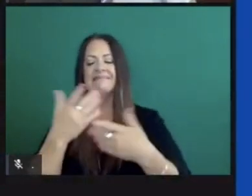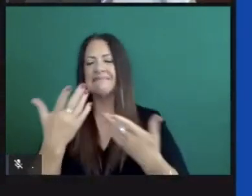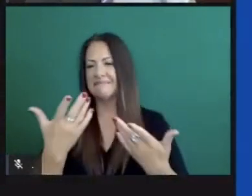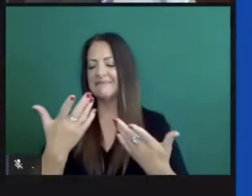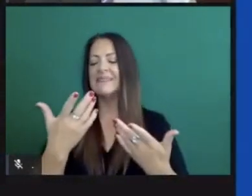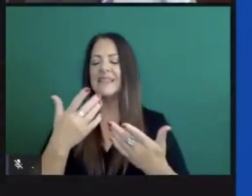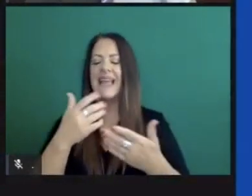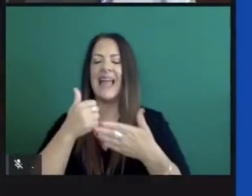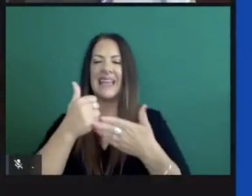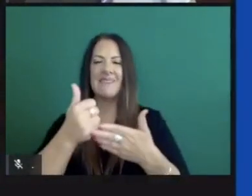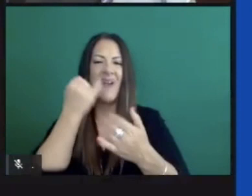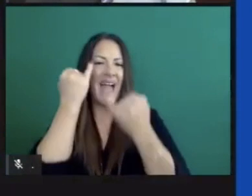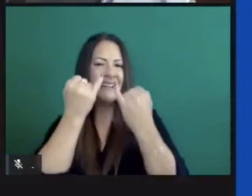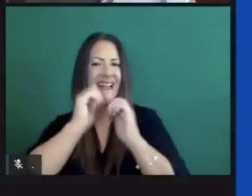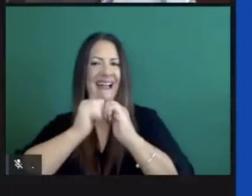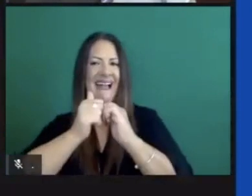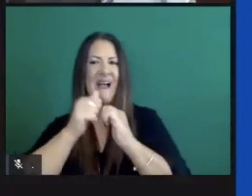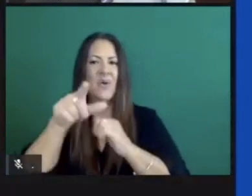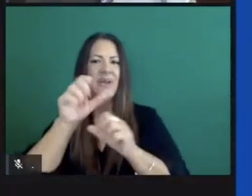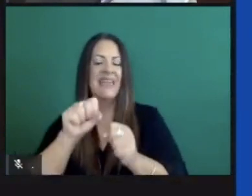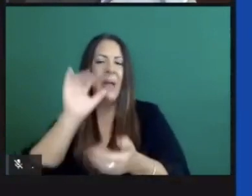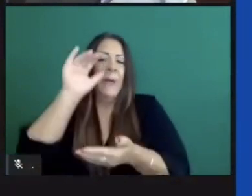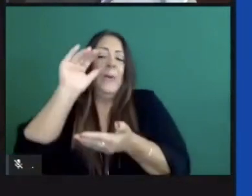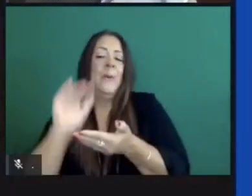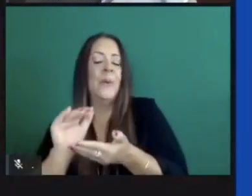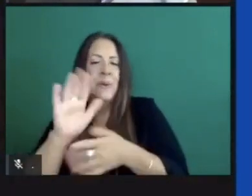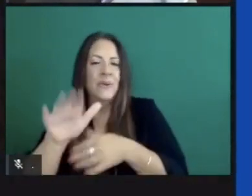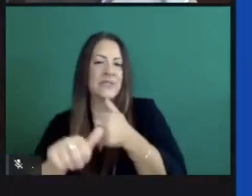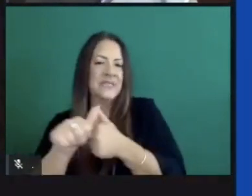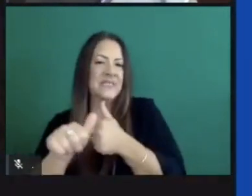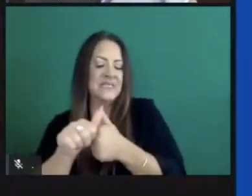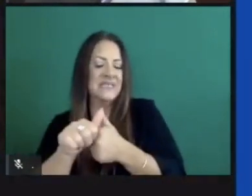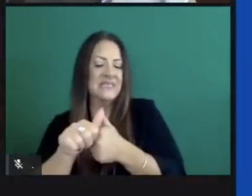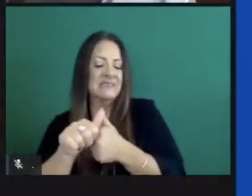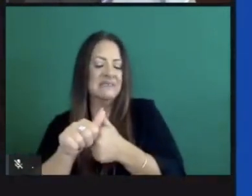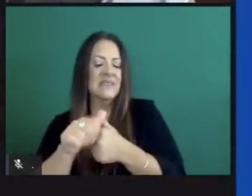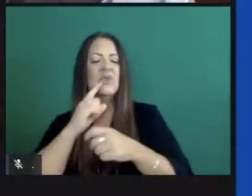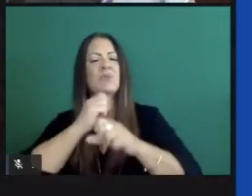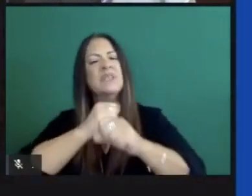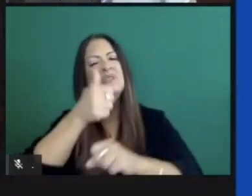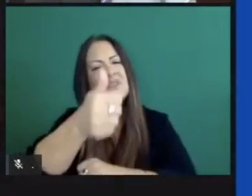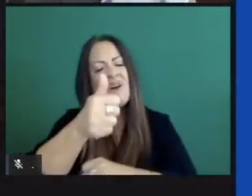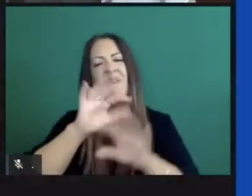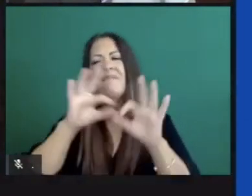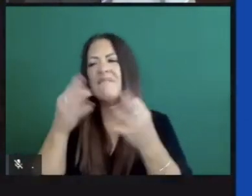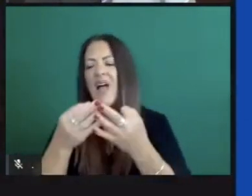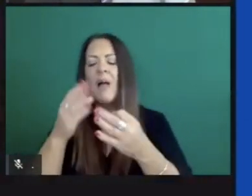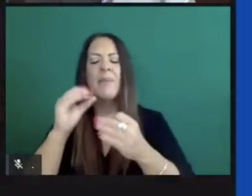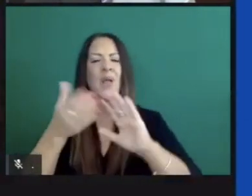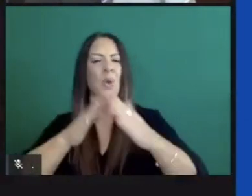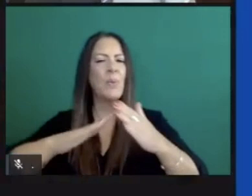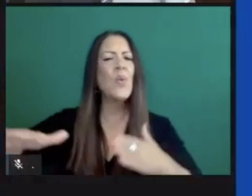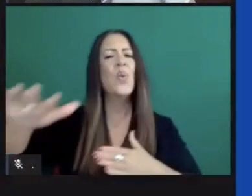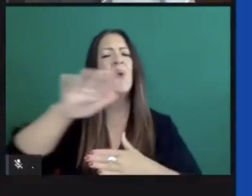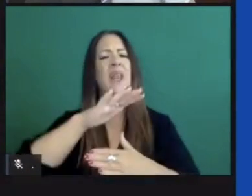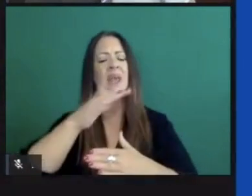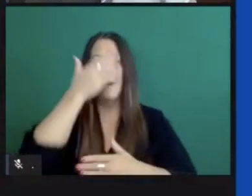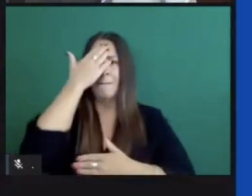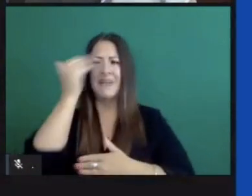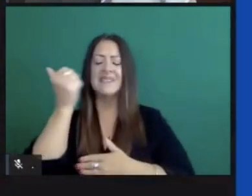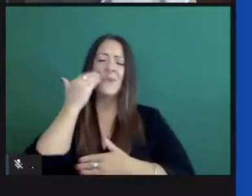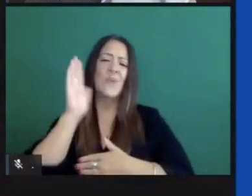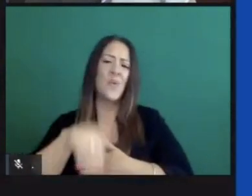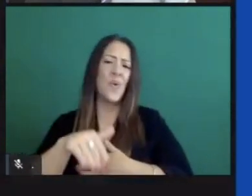that we make sure you protect yourselves, your families, and your communities as we go into what is going to be a hard